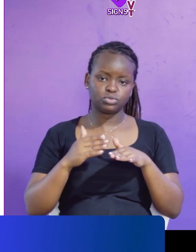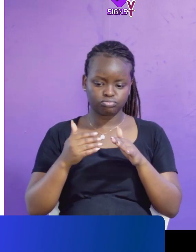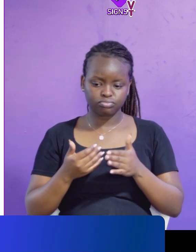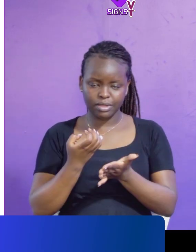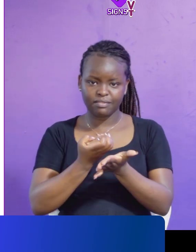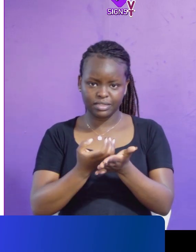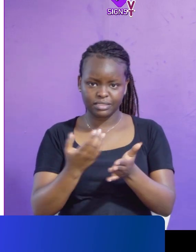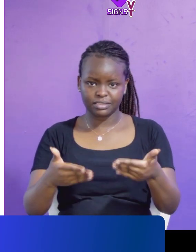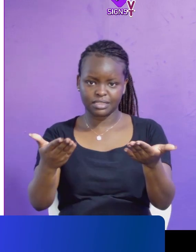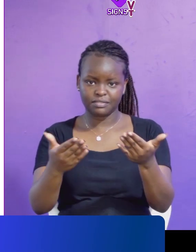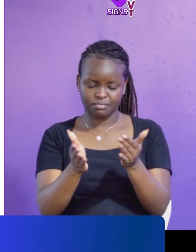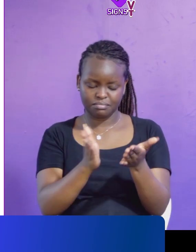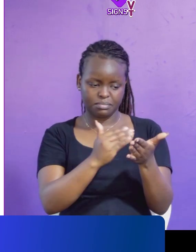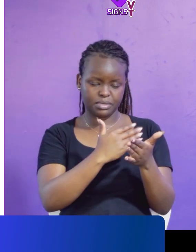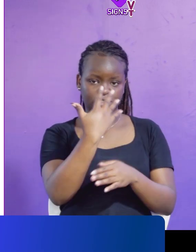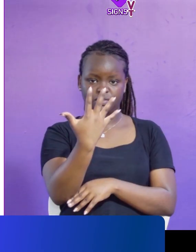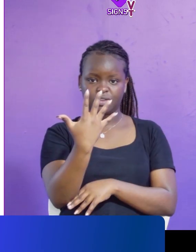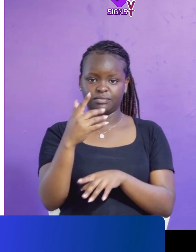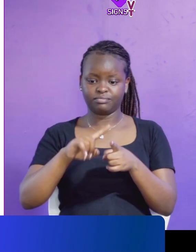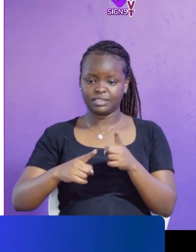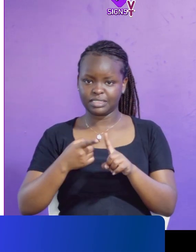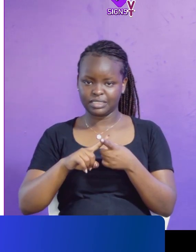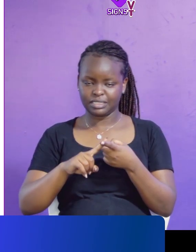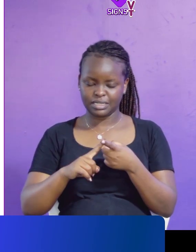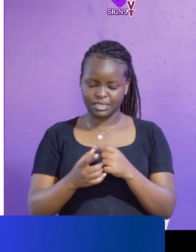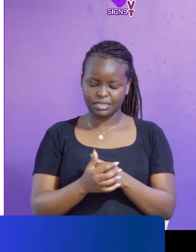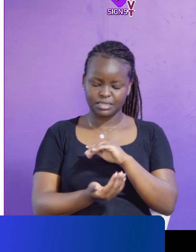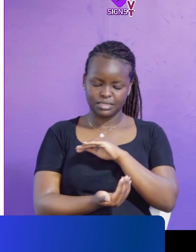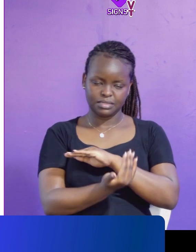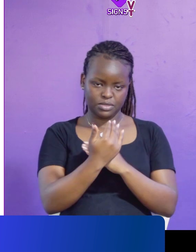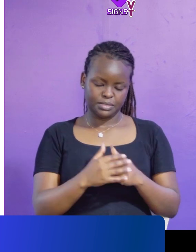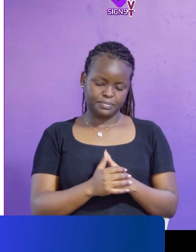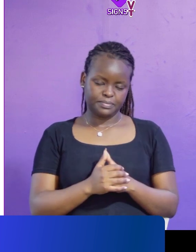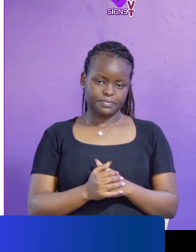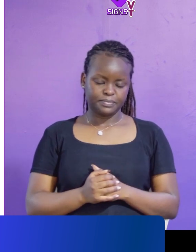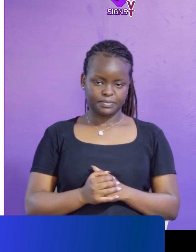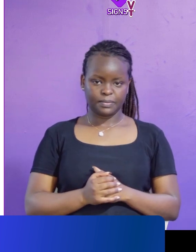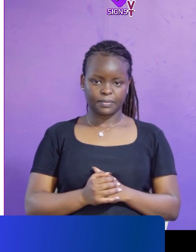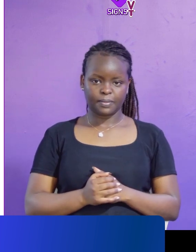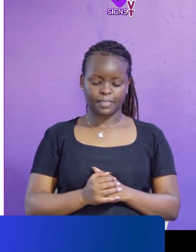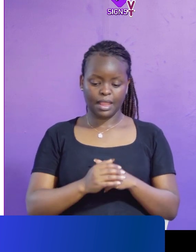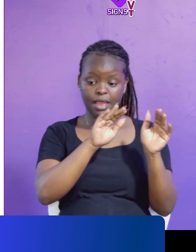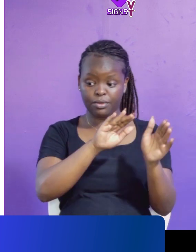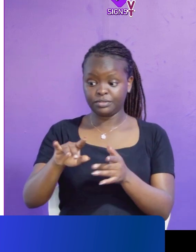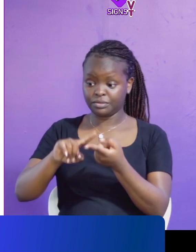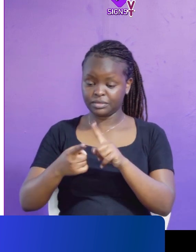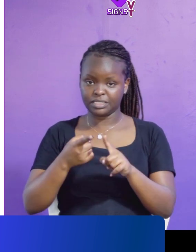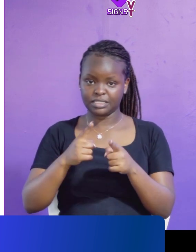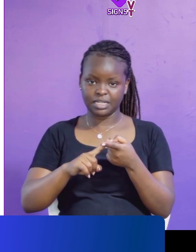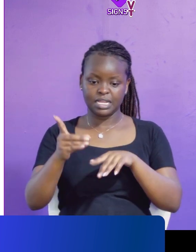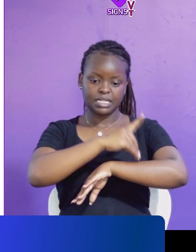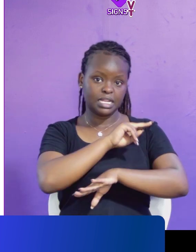find on pages 5 of the Standard this morning. From the Standard now to the Daily